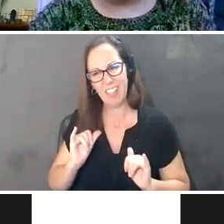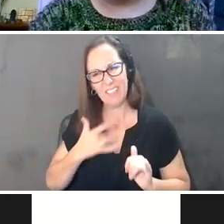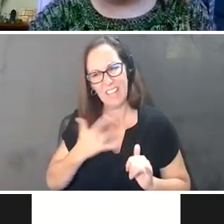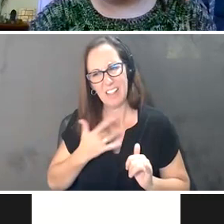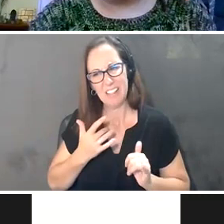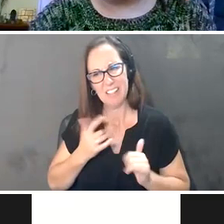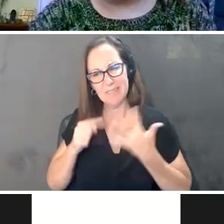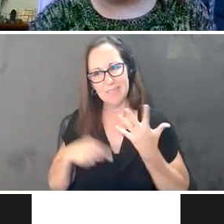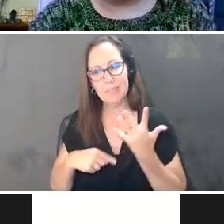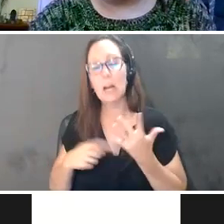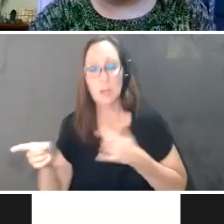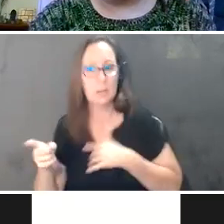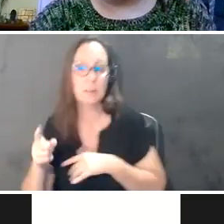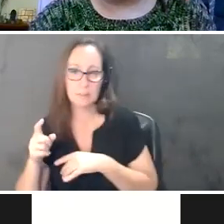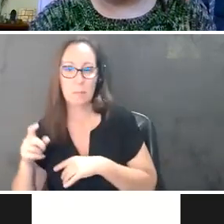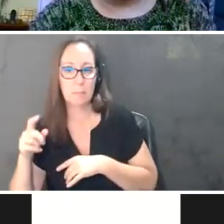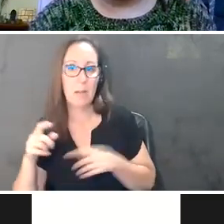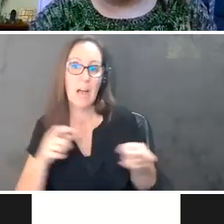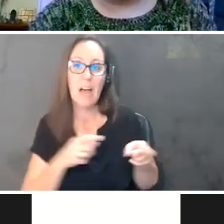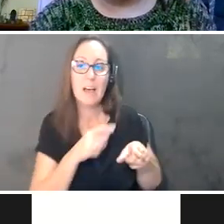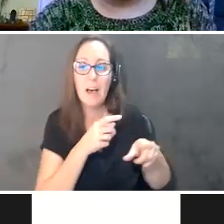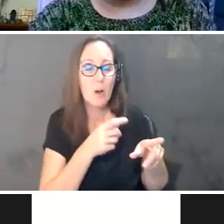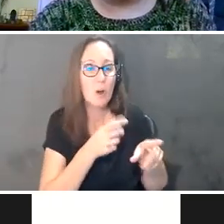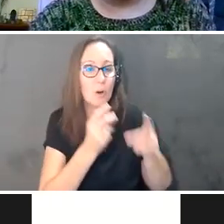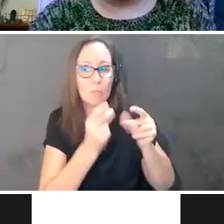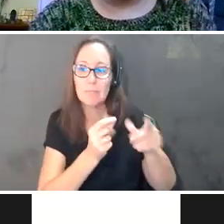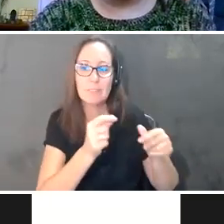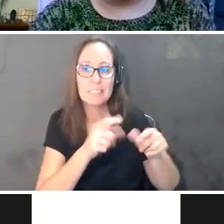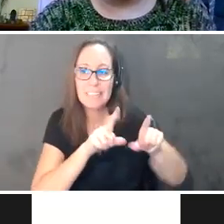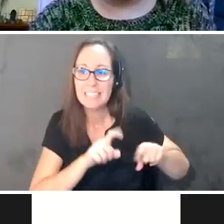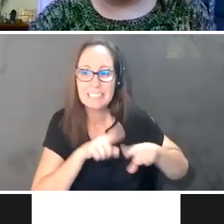that rapid test, the antigen test, has a narrower window.